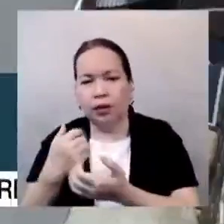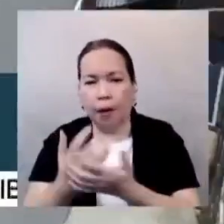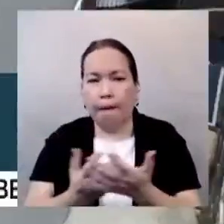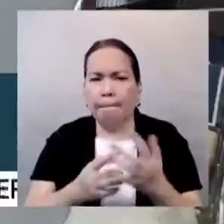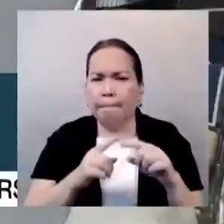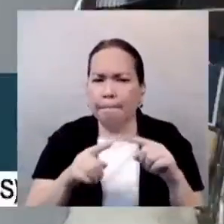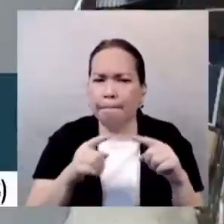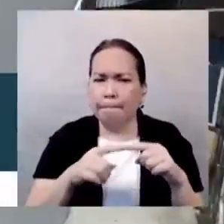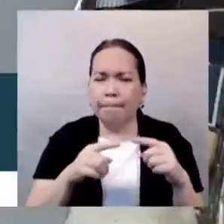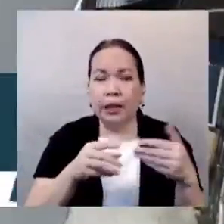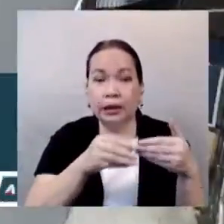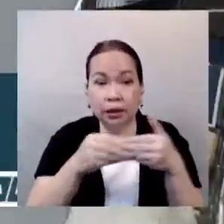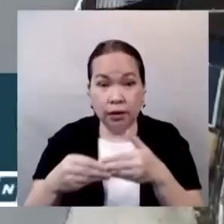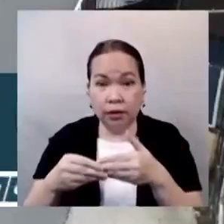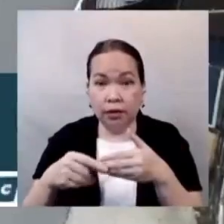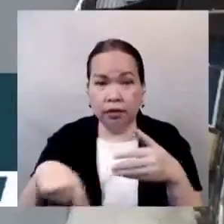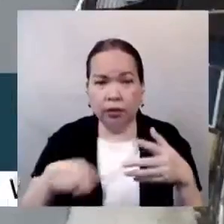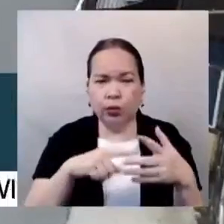speeches of various militant leaders.